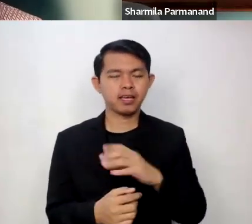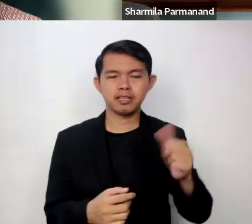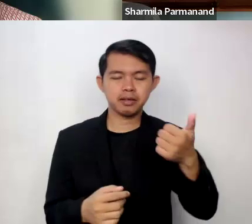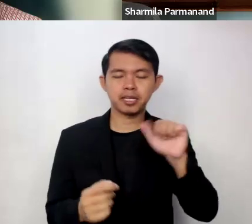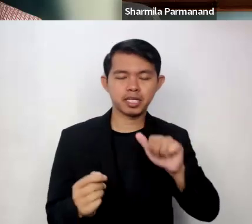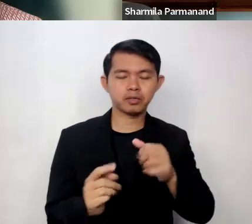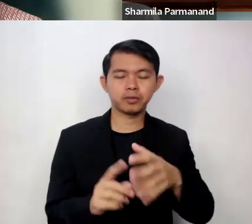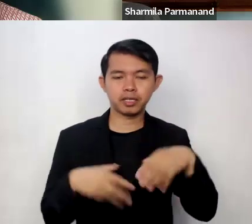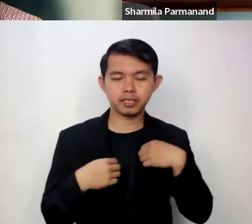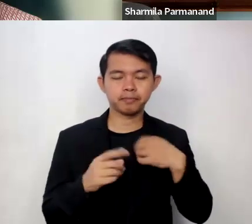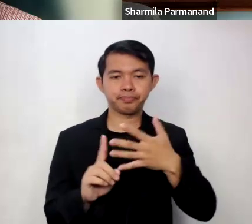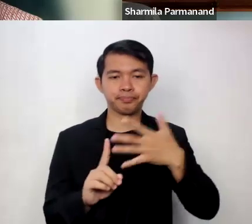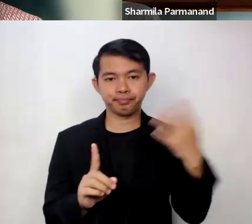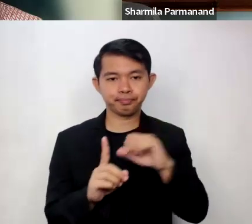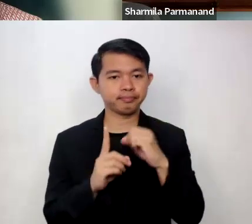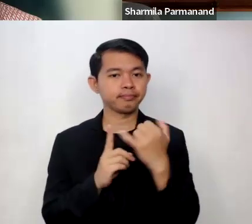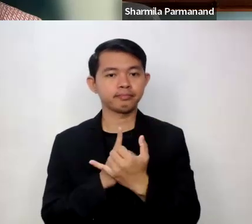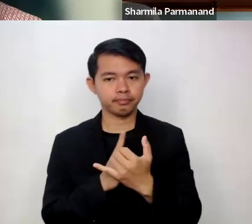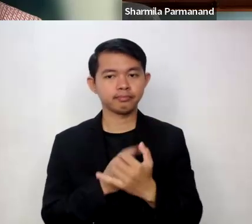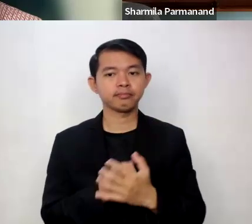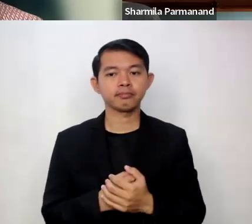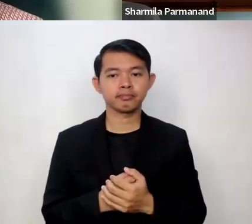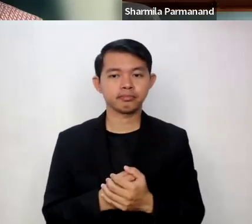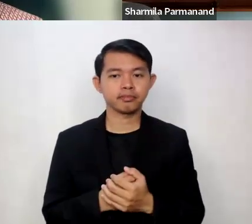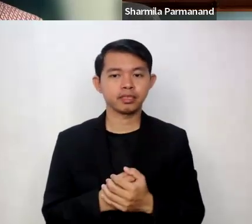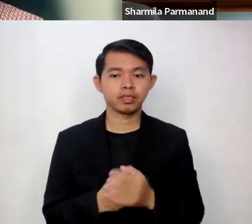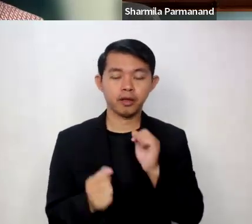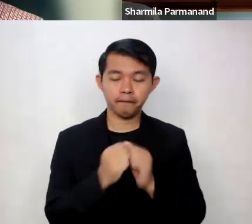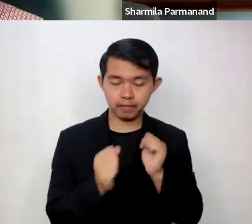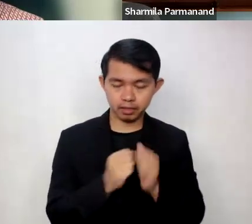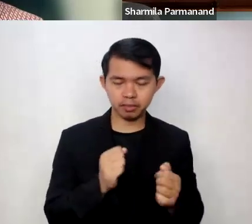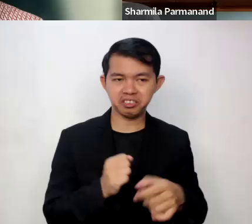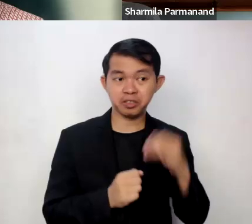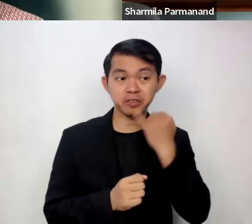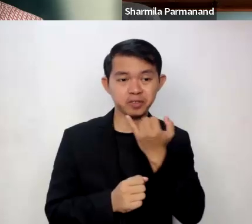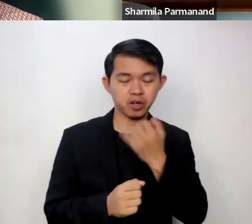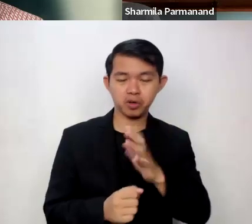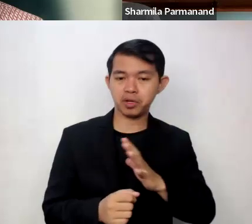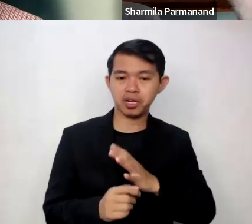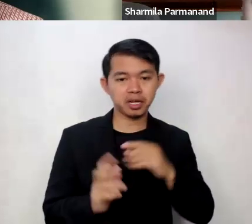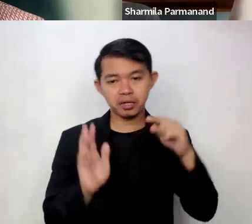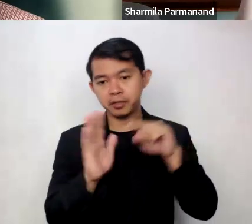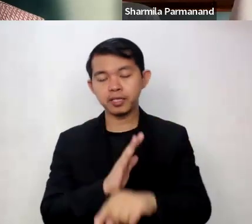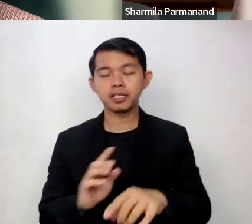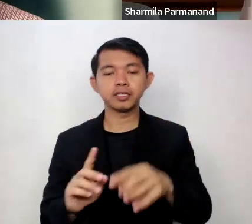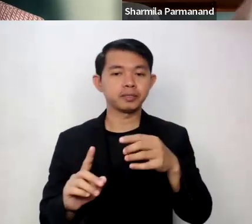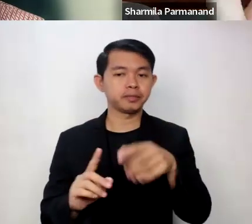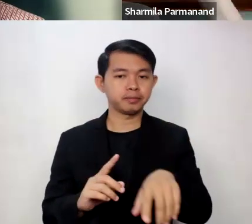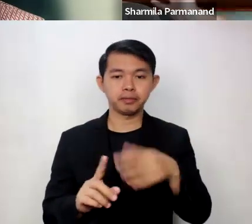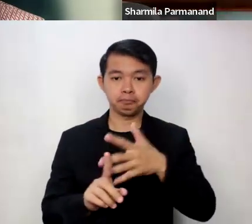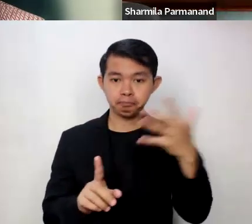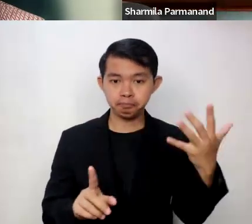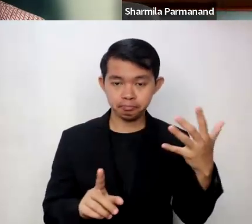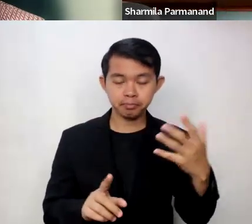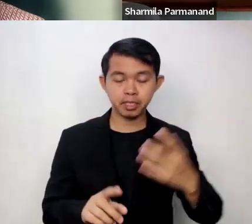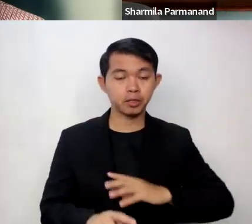society. Therefore, it is probably okay for Israel to eliminate them. I'm sure if you ask the queers in Palestine, and queer here is an